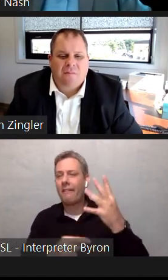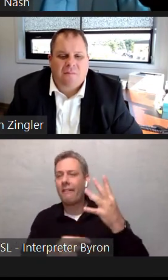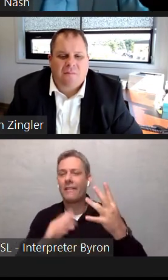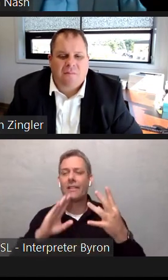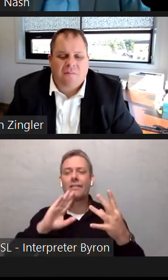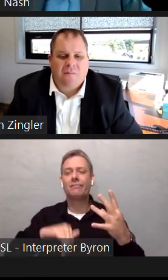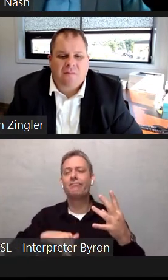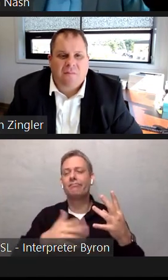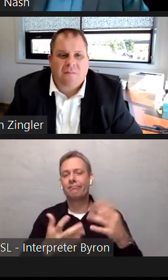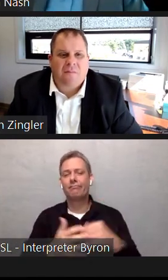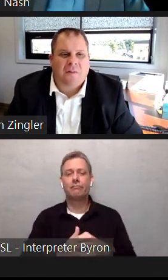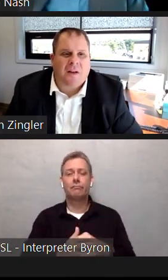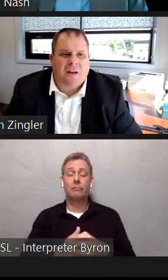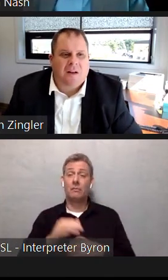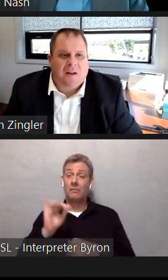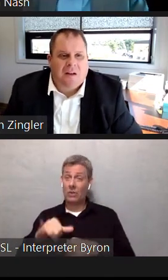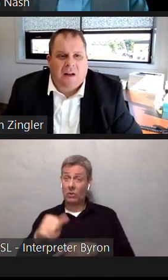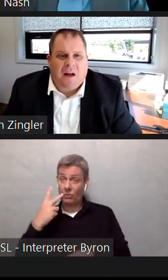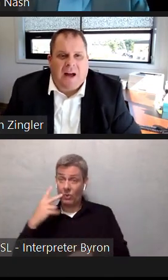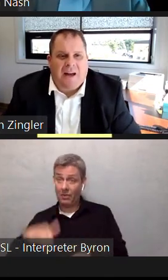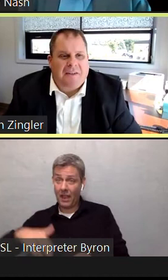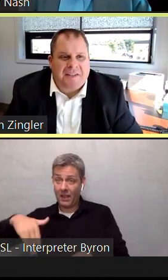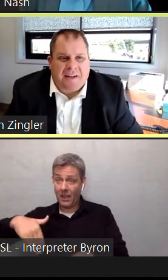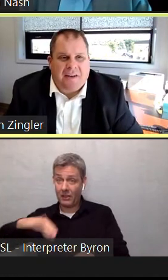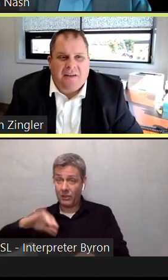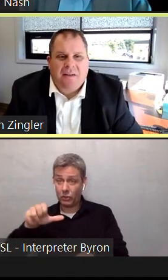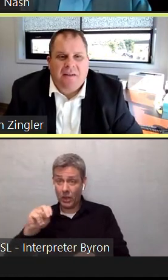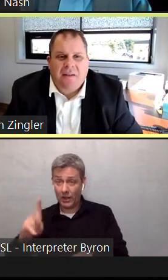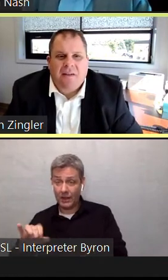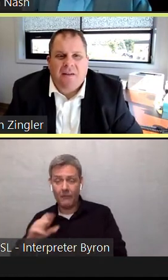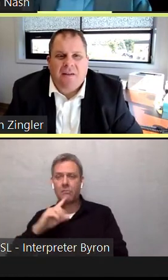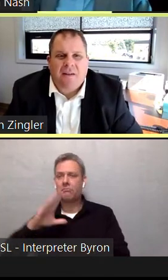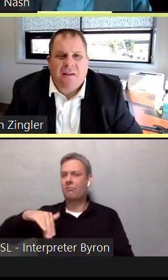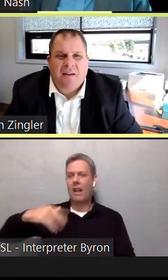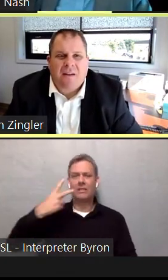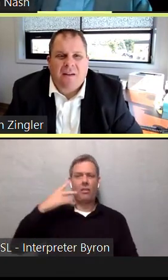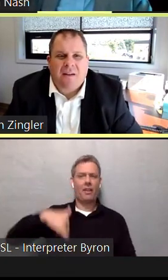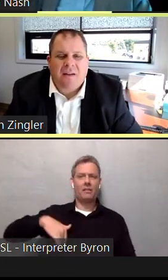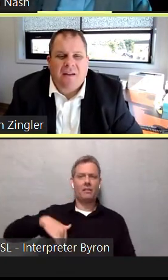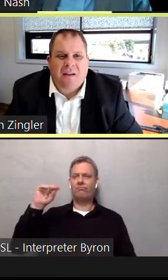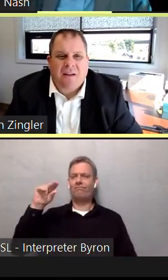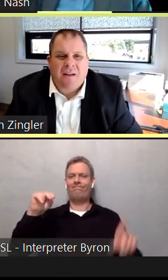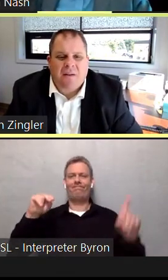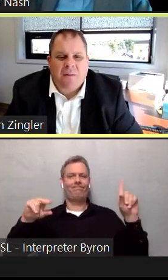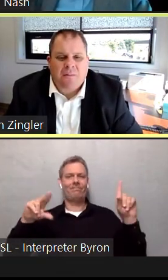John or Kevin, have you seen that yet? I haven't seen it. Neither have I.